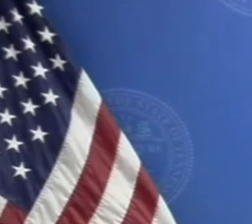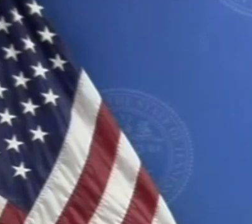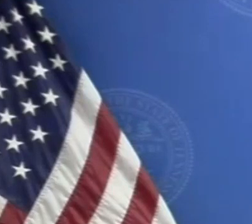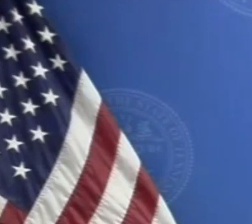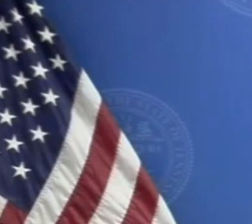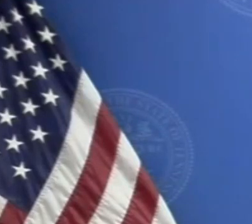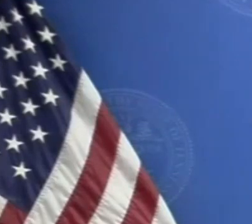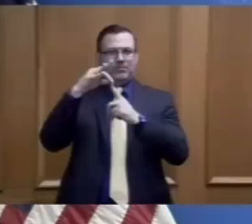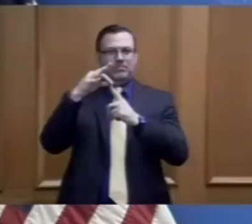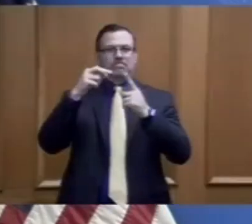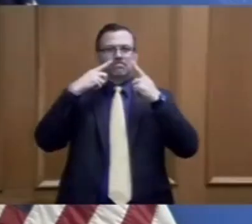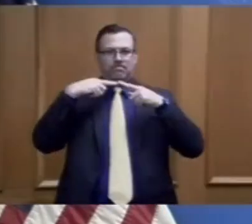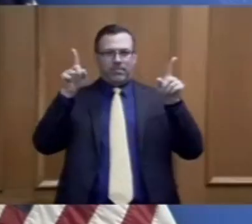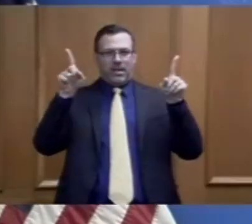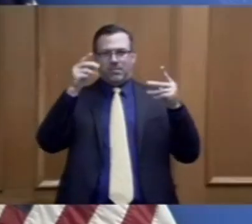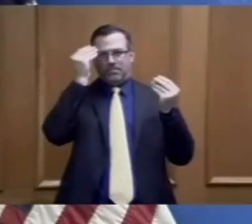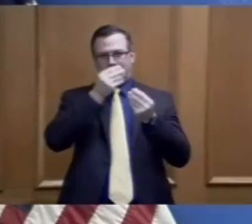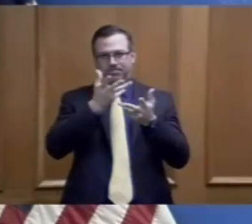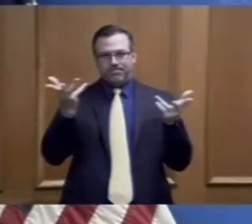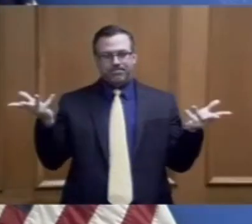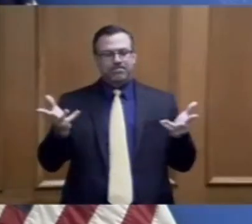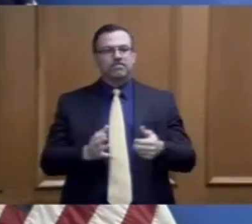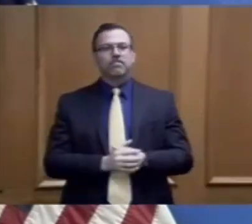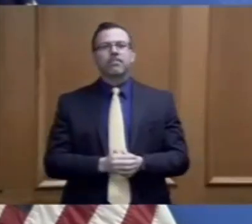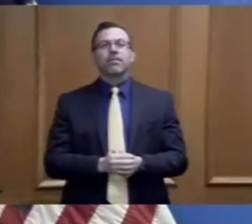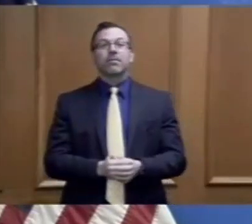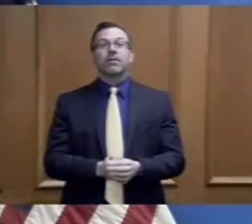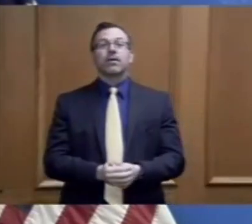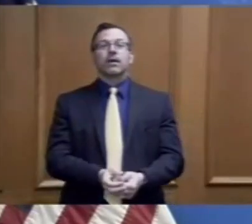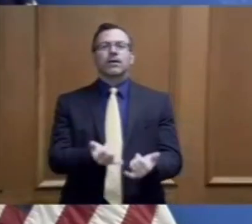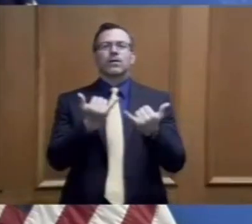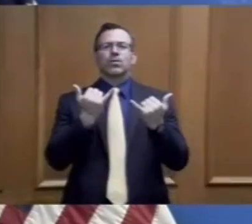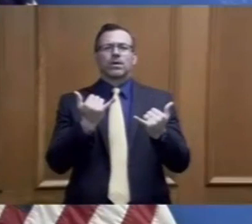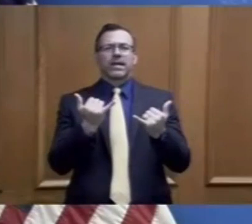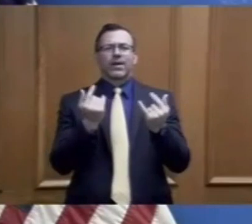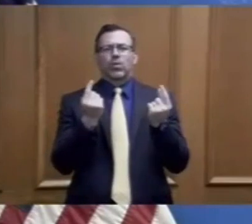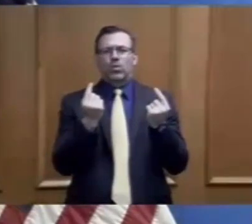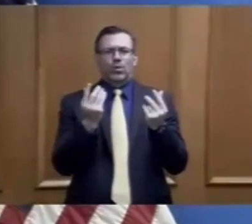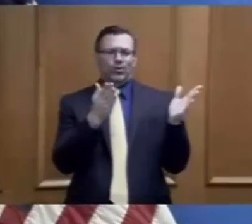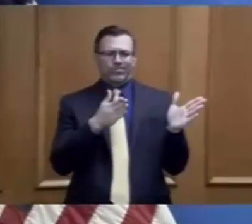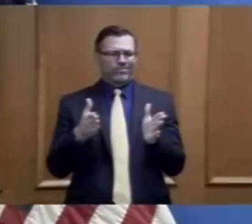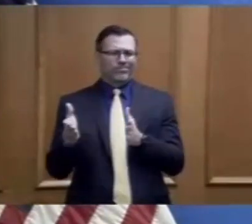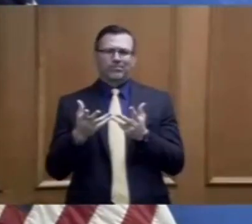as we will use this time to give